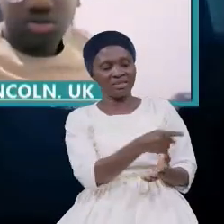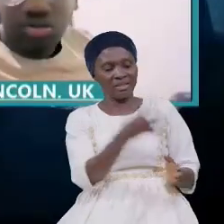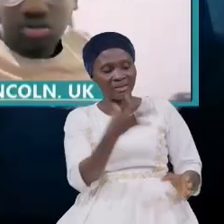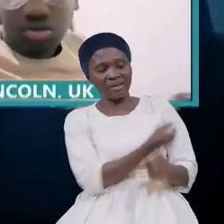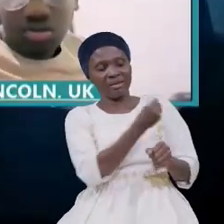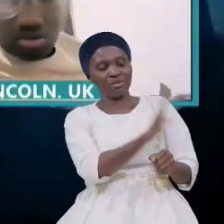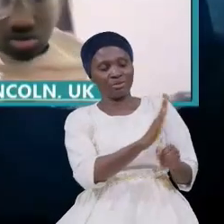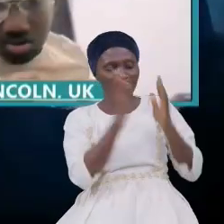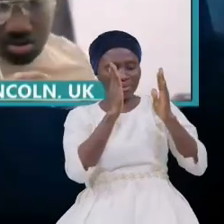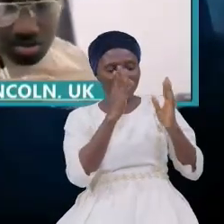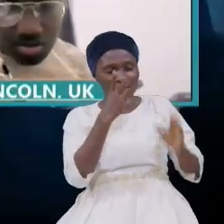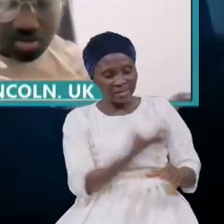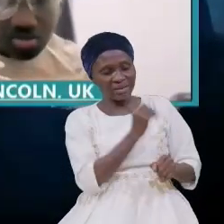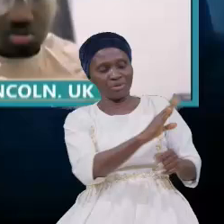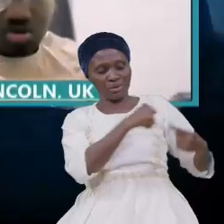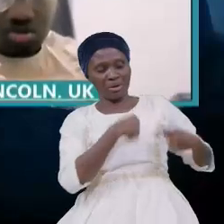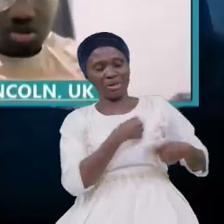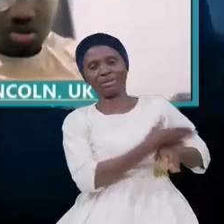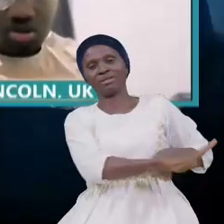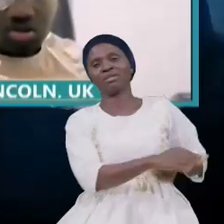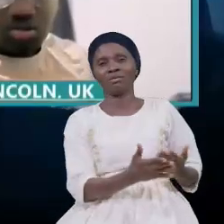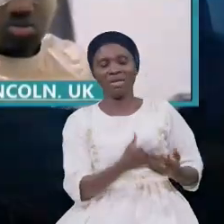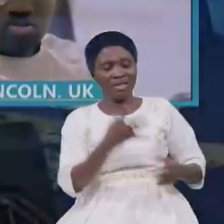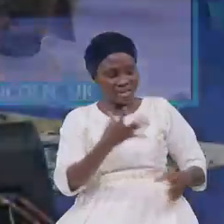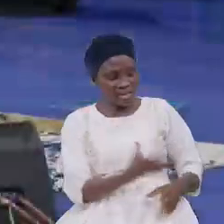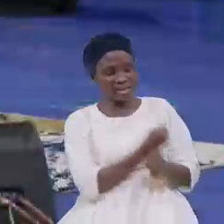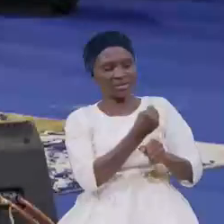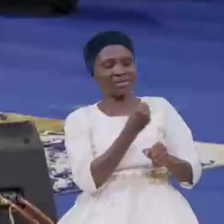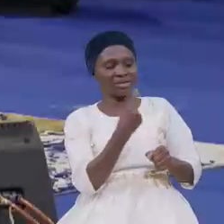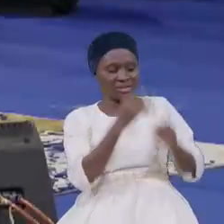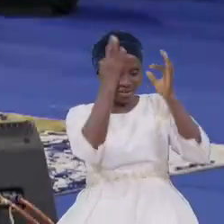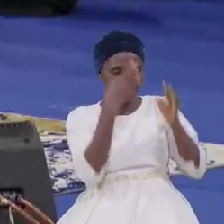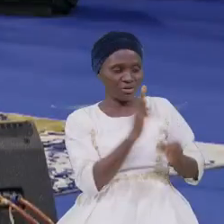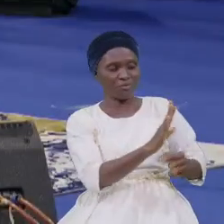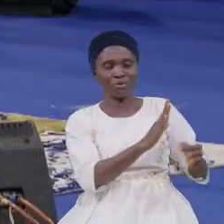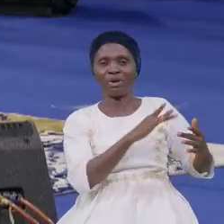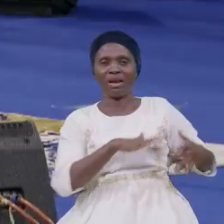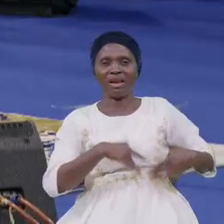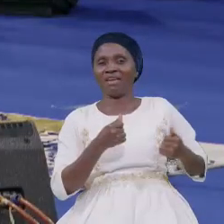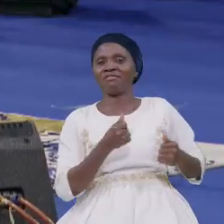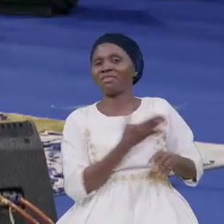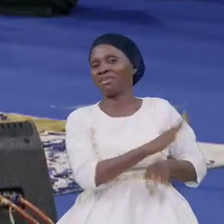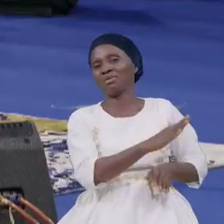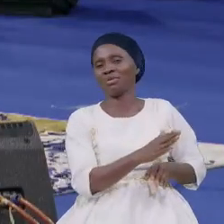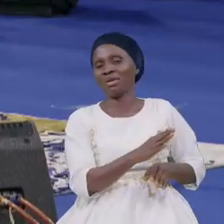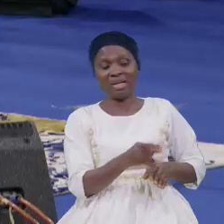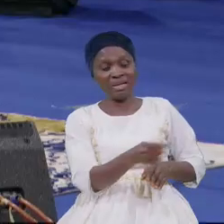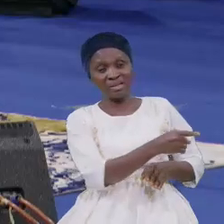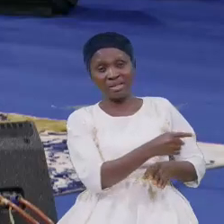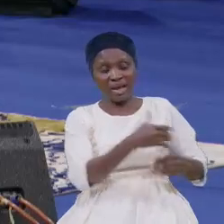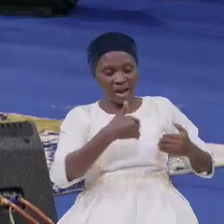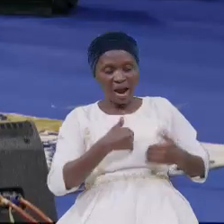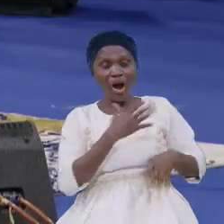they have the decisions of your life, they have all the things that make up your